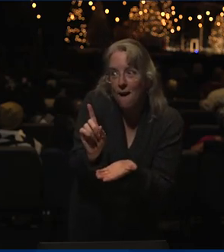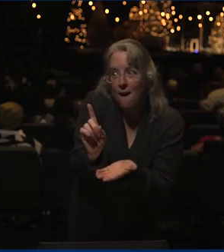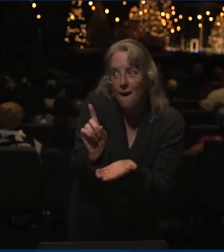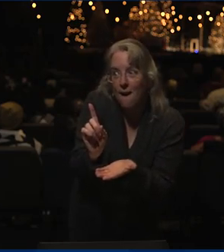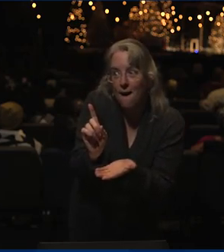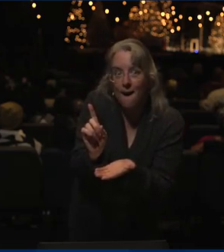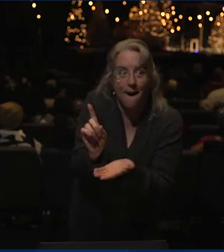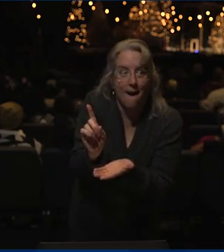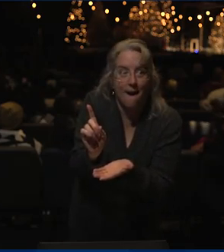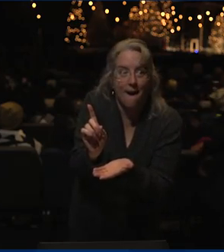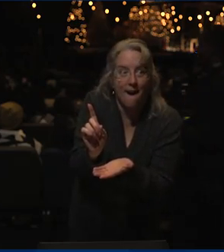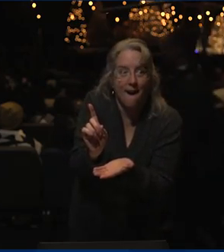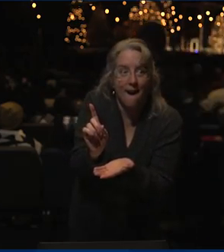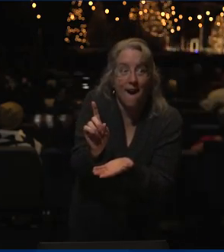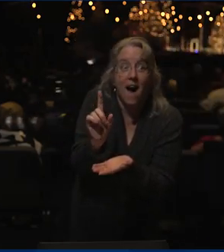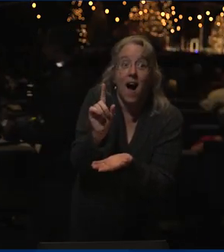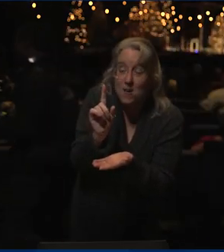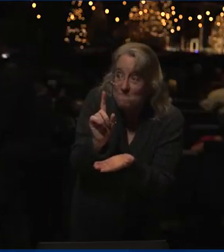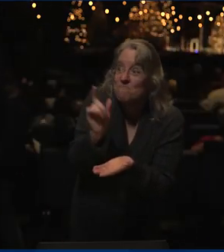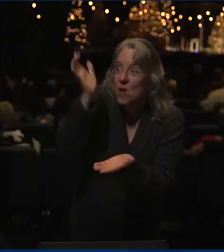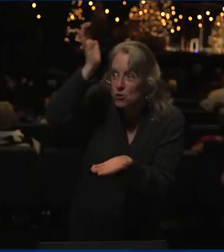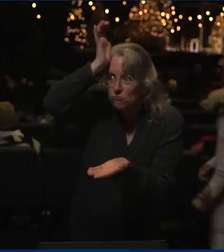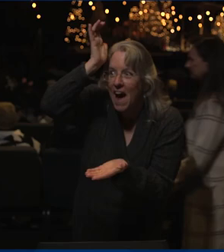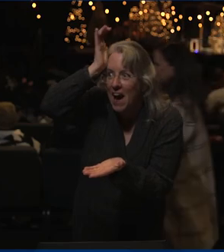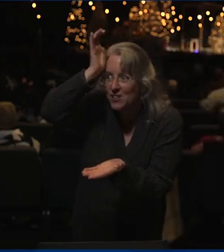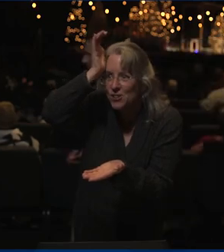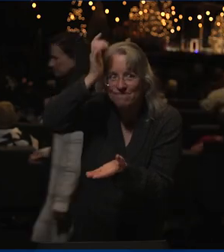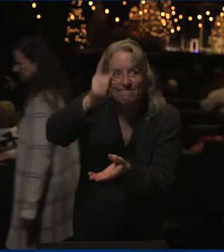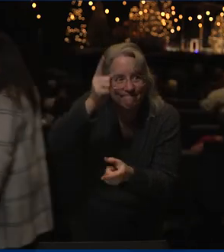The trash.